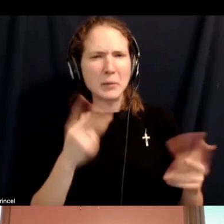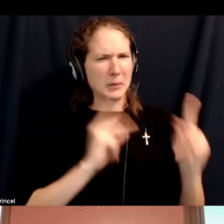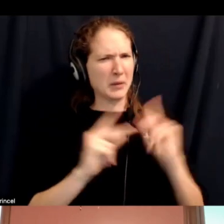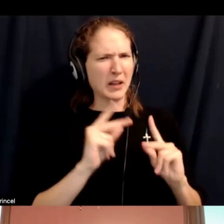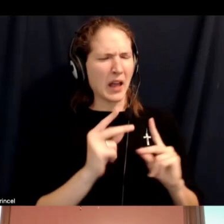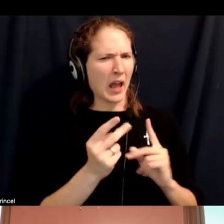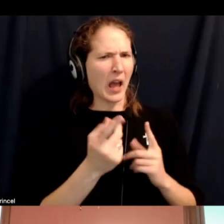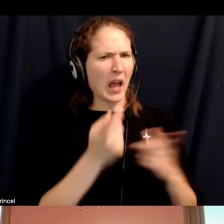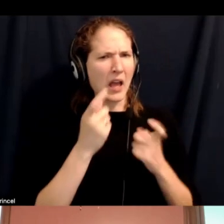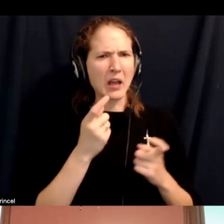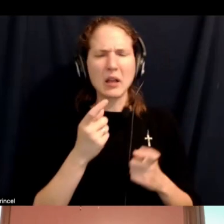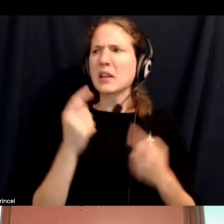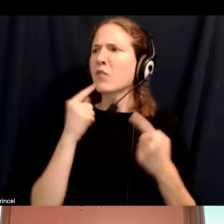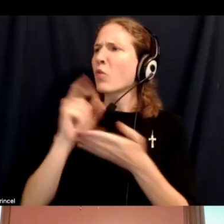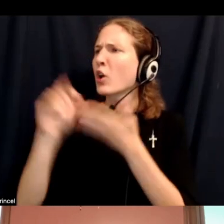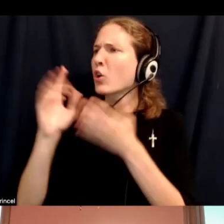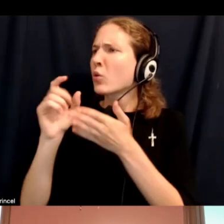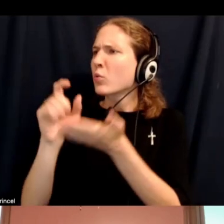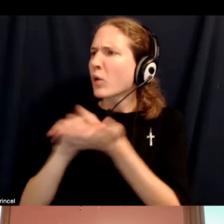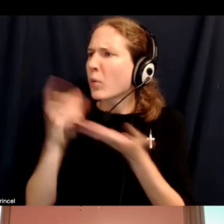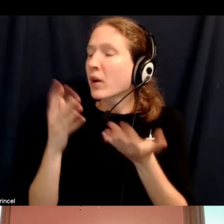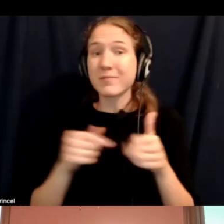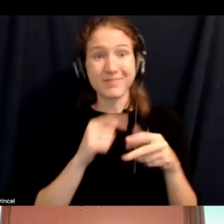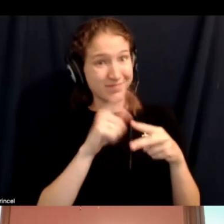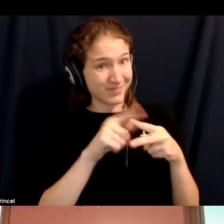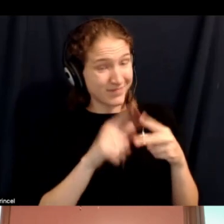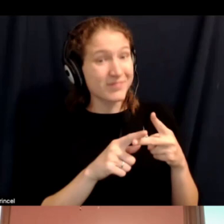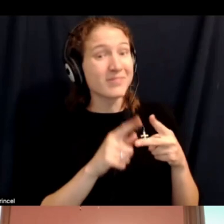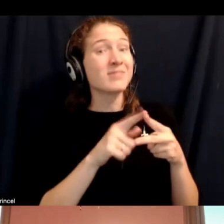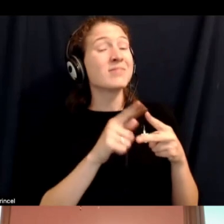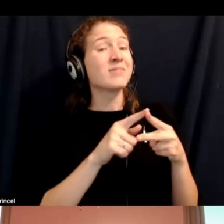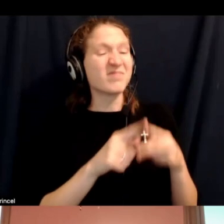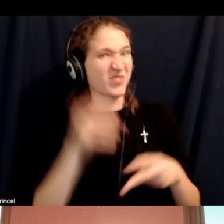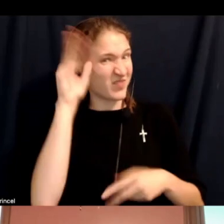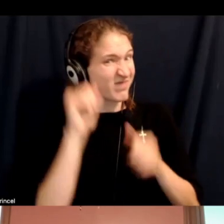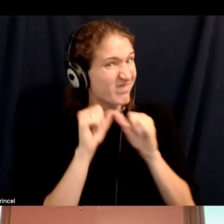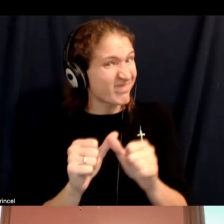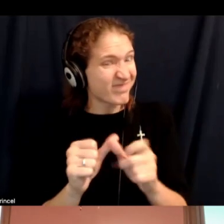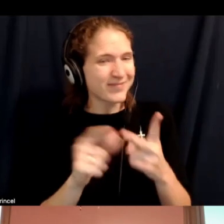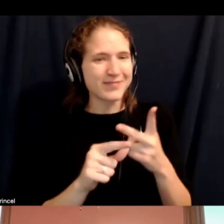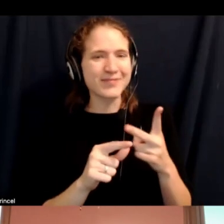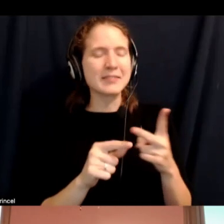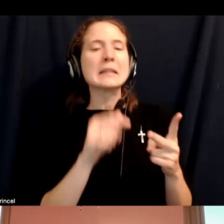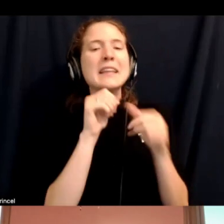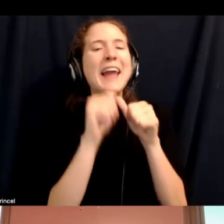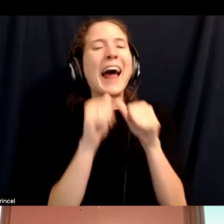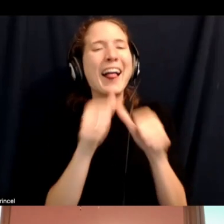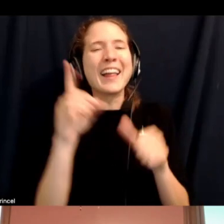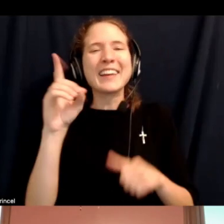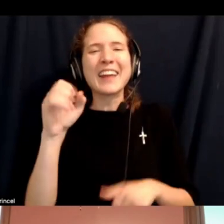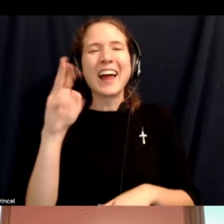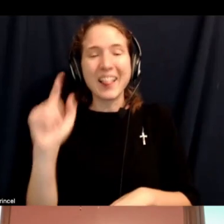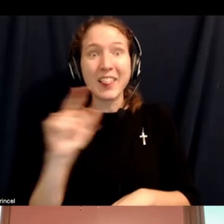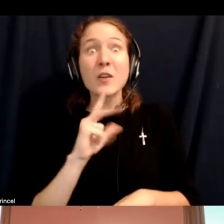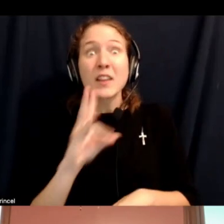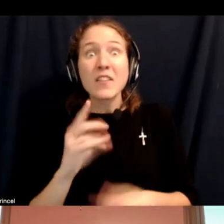be a successful writer? I say two things, determination and denial. Like, there I was, 37, and I finally get a story